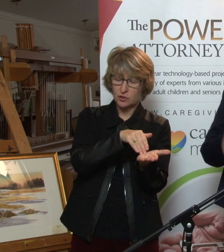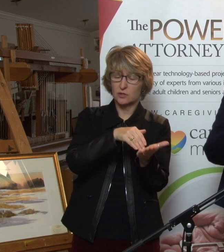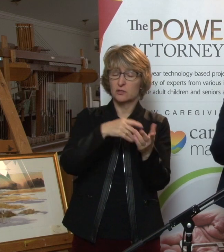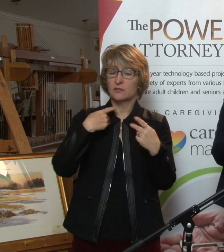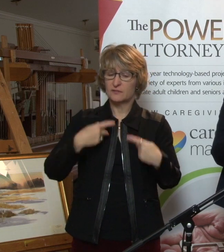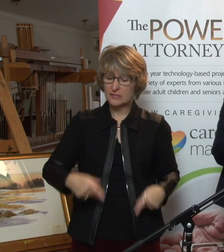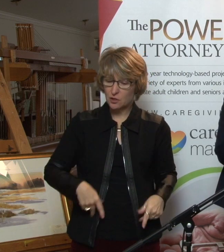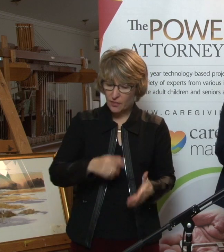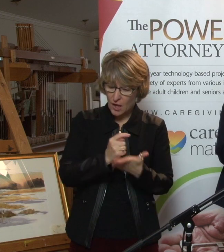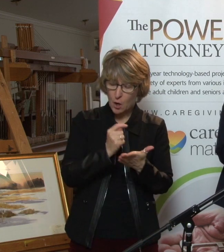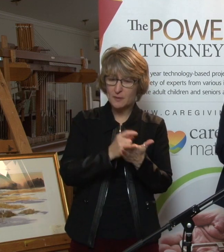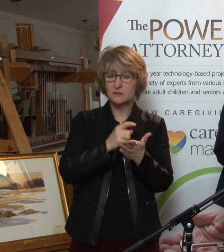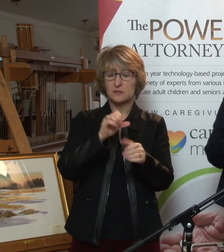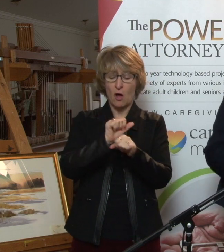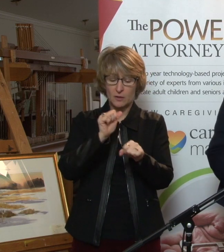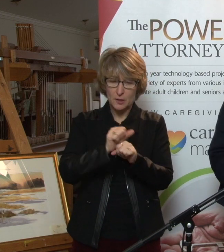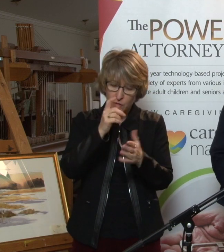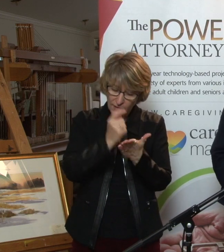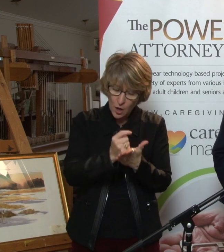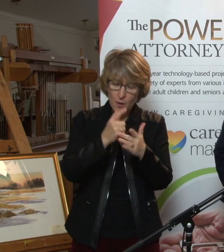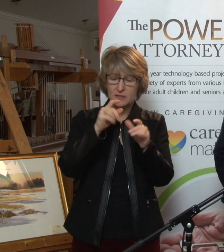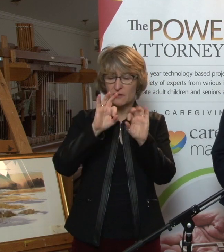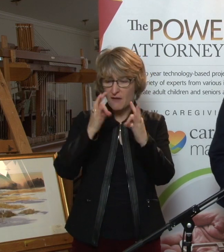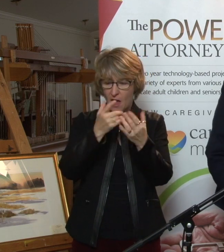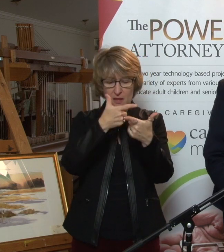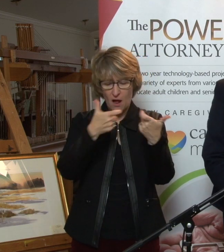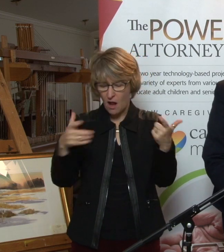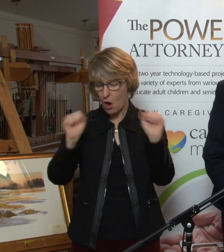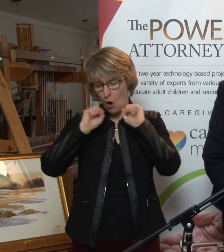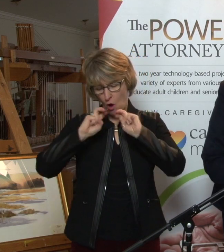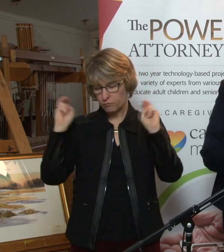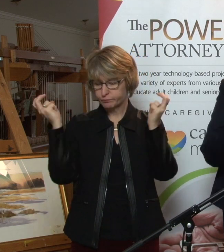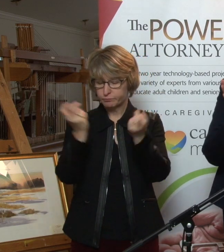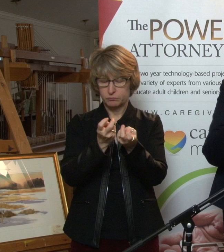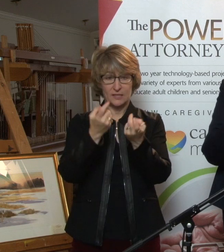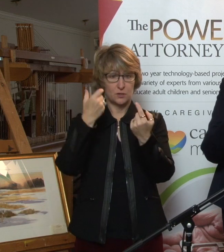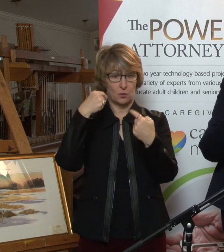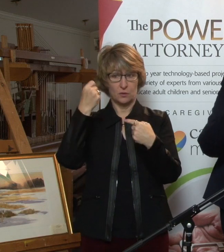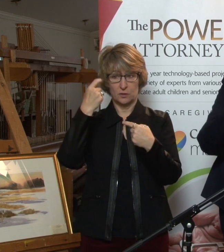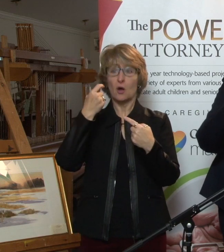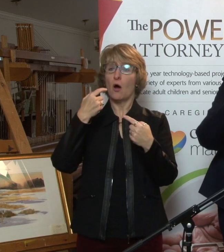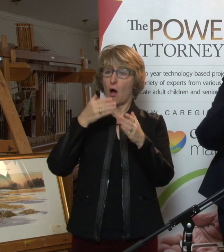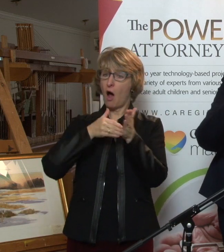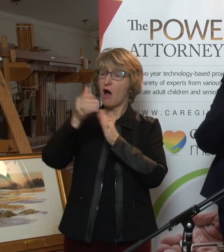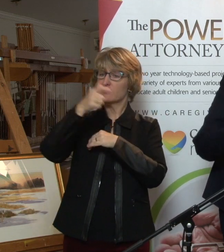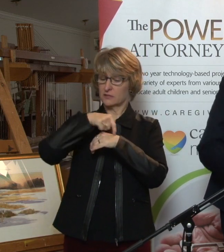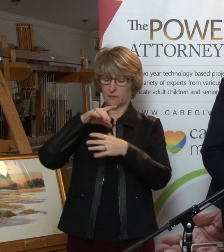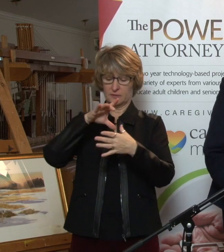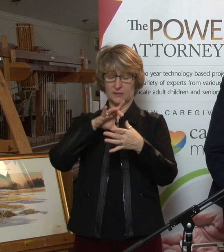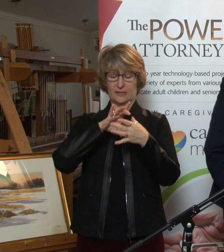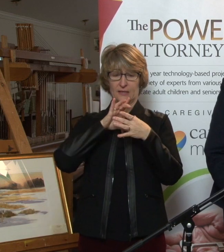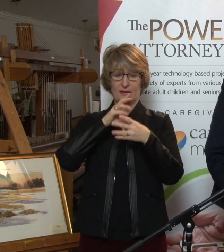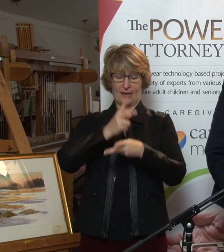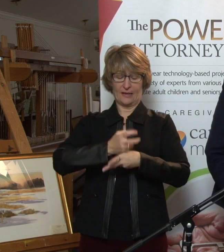nutritionists, everyone gets together, and the family. So during that time, often Care Connect is part of that care team.